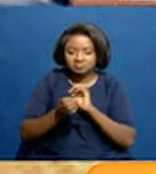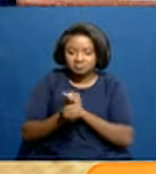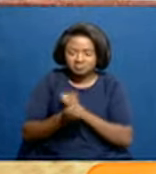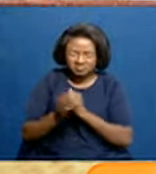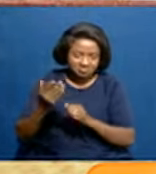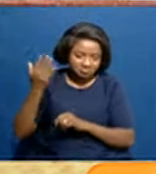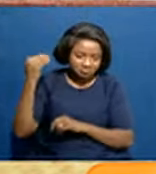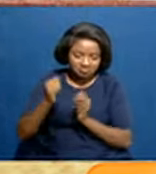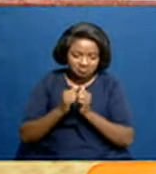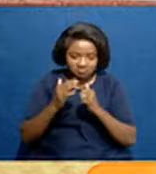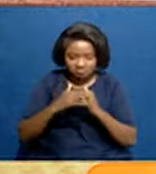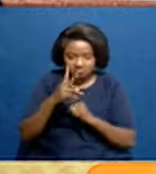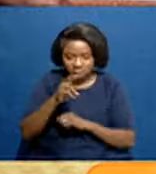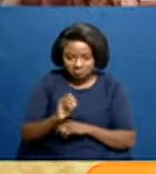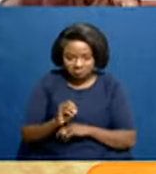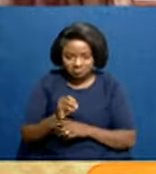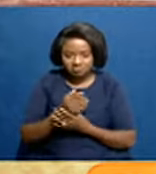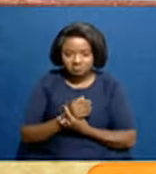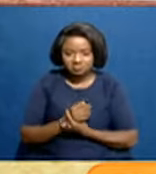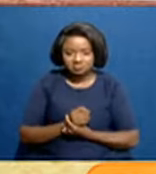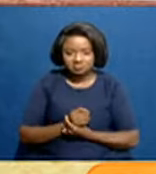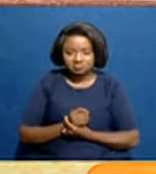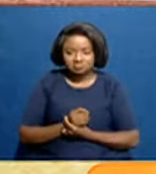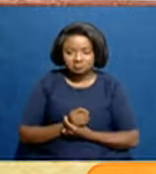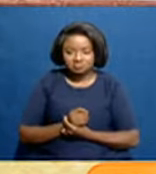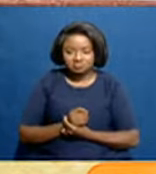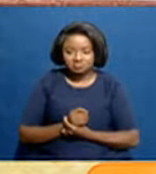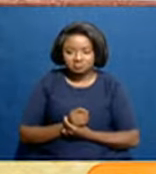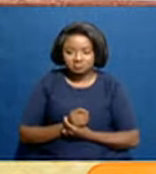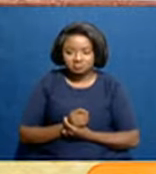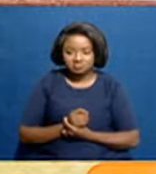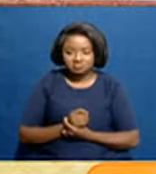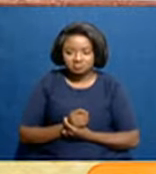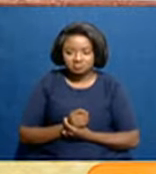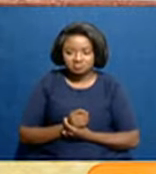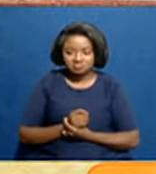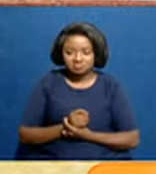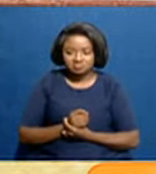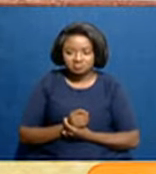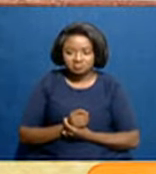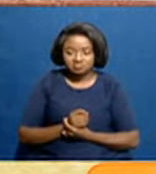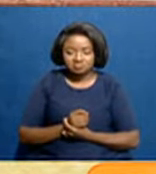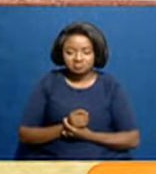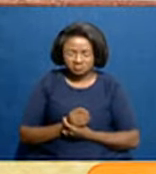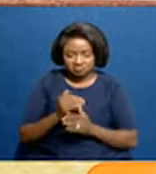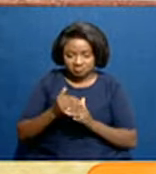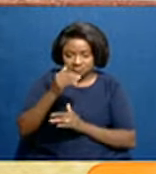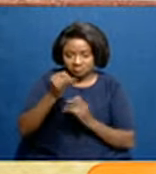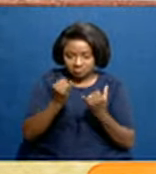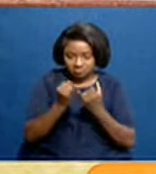1920s, but I will spare you that bit. Hmm. But let's come to post-independence.